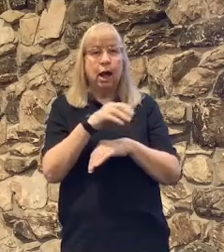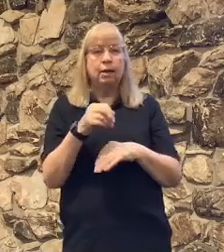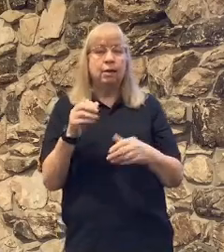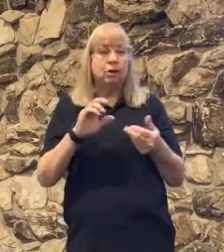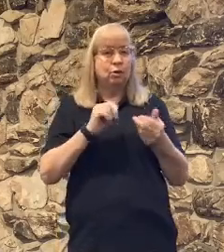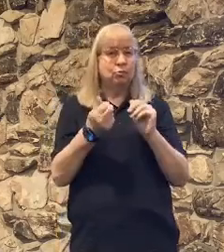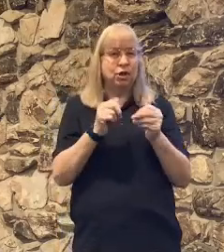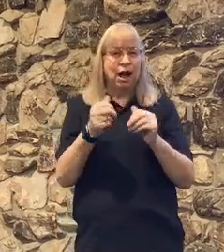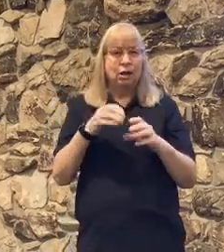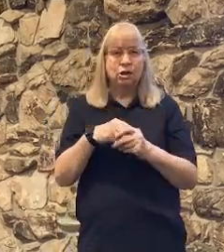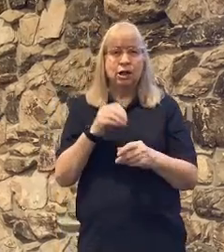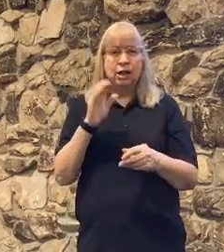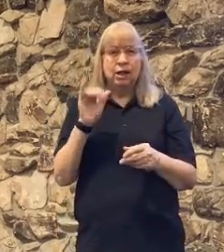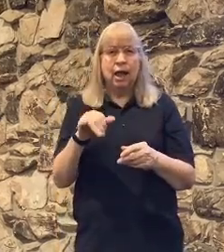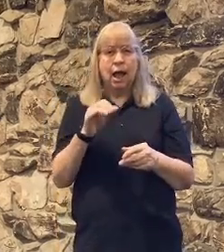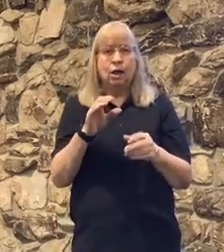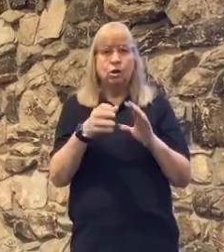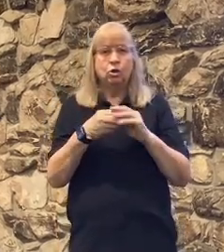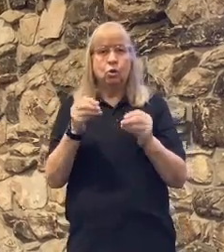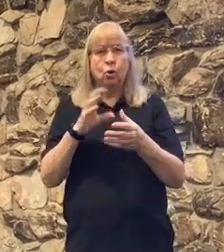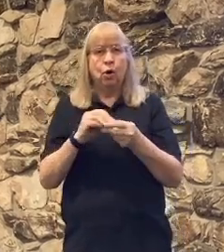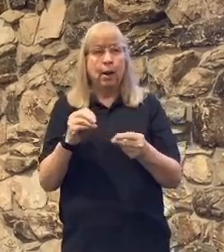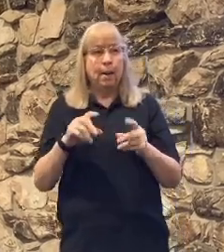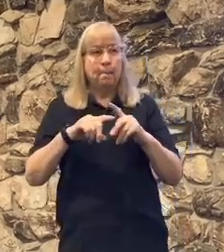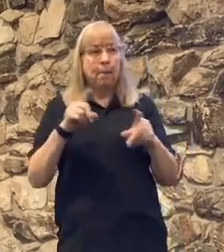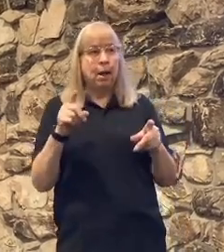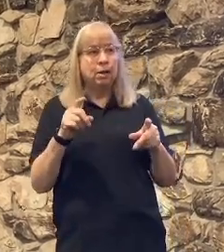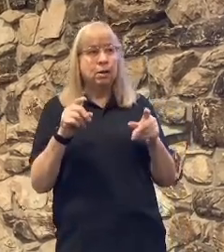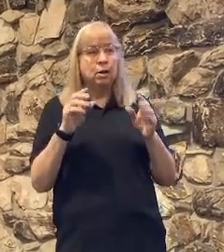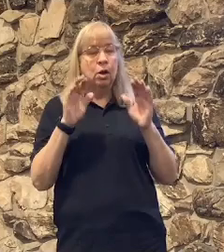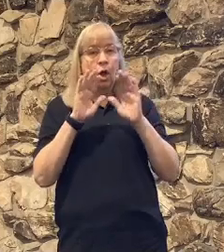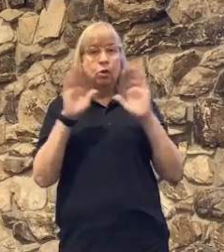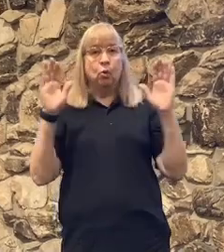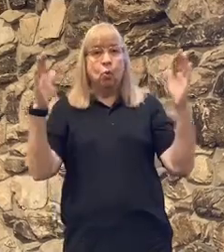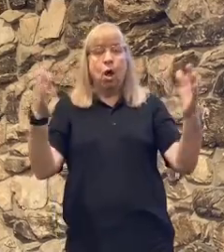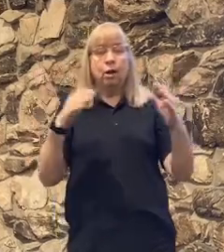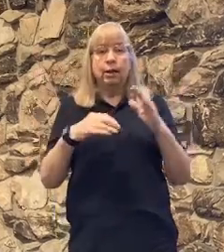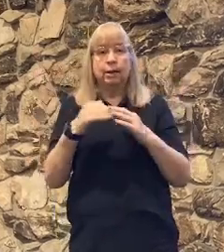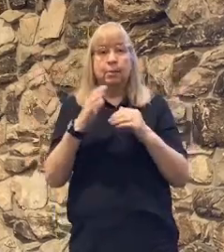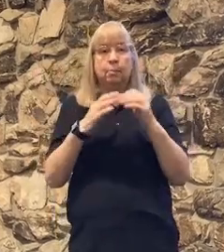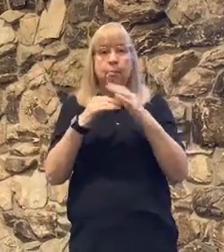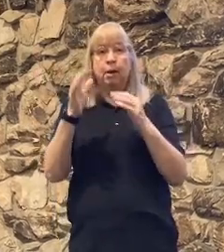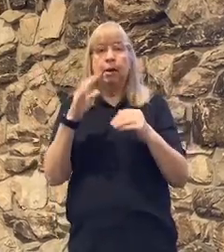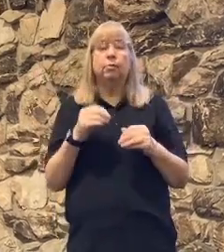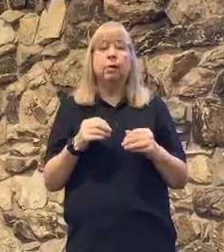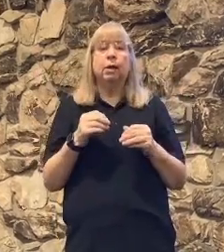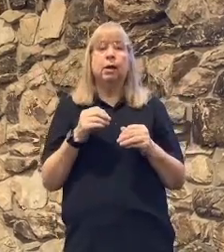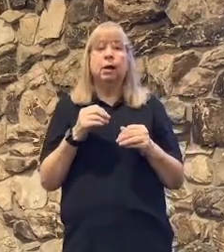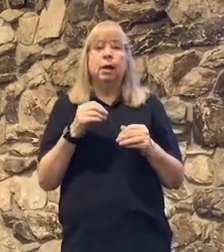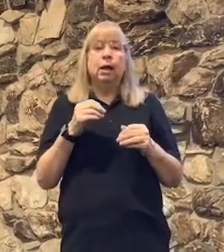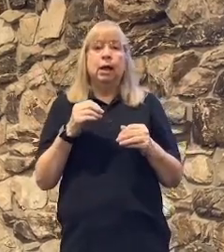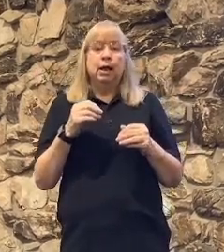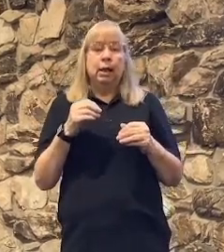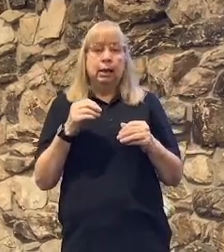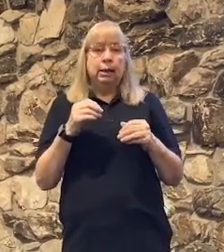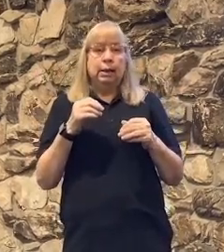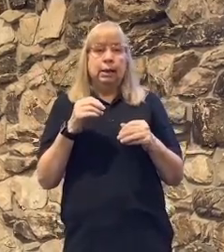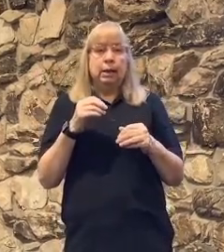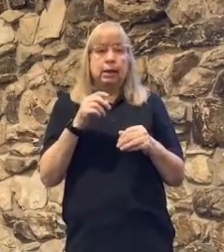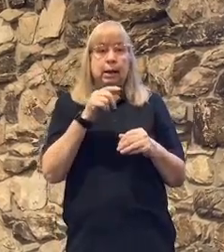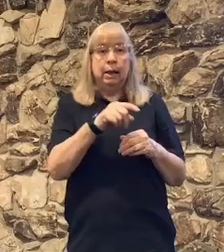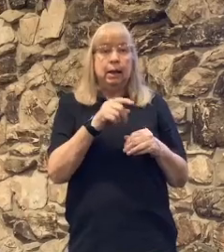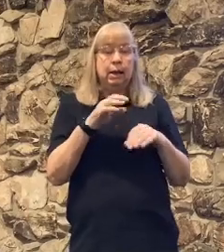in that story. But the wall gets built, and so what Nehemiah does is he sends for